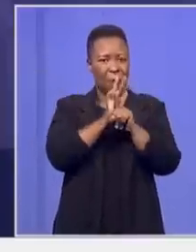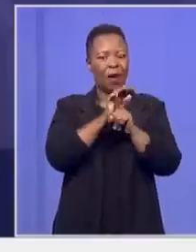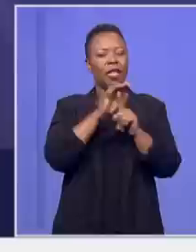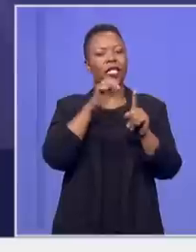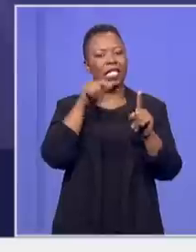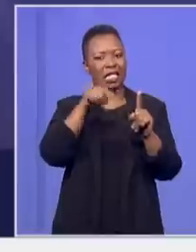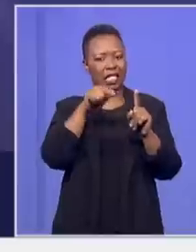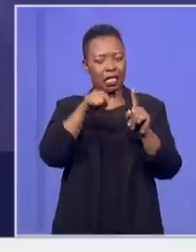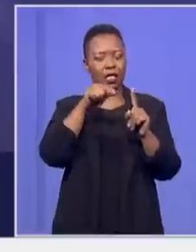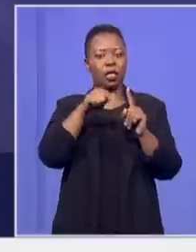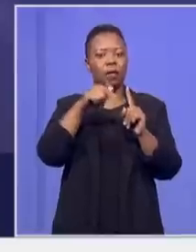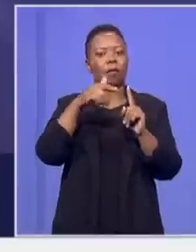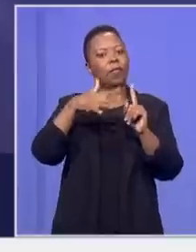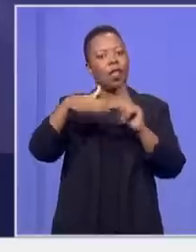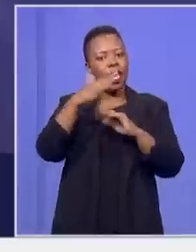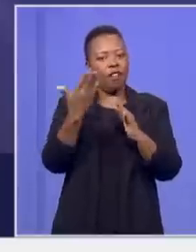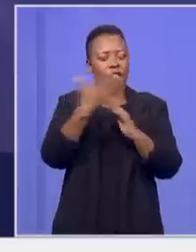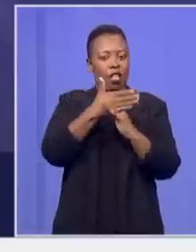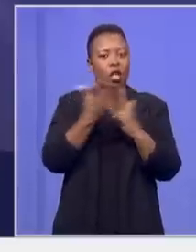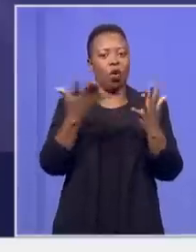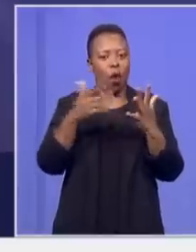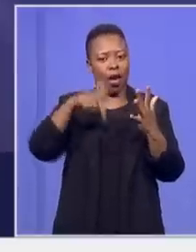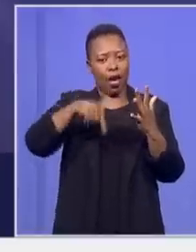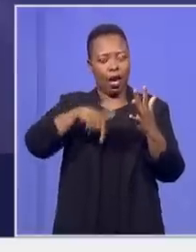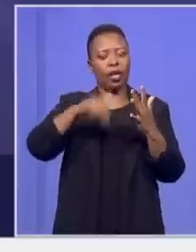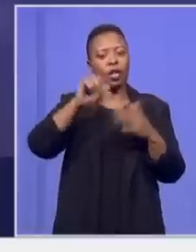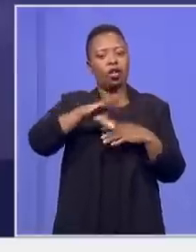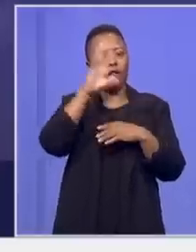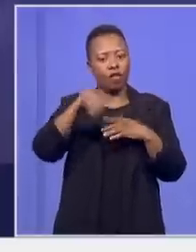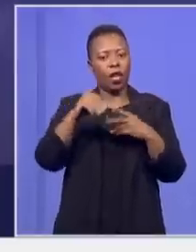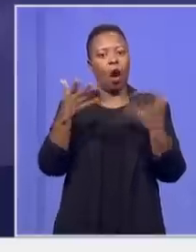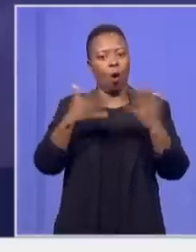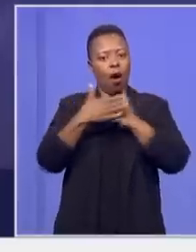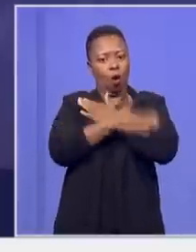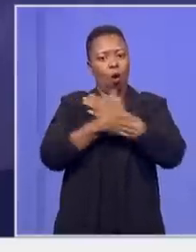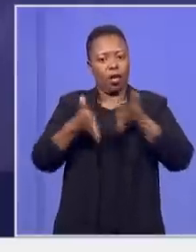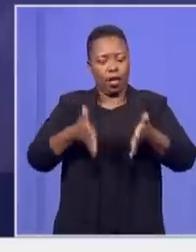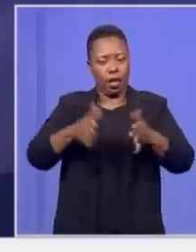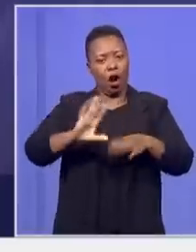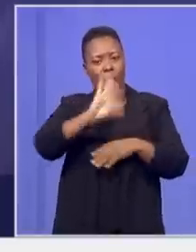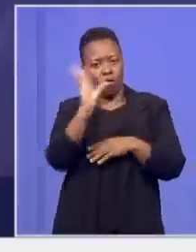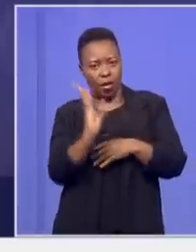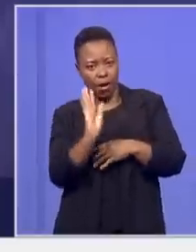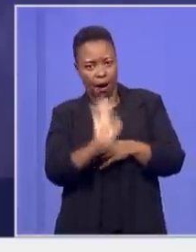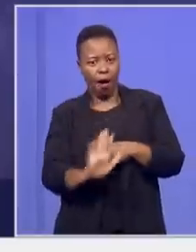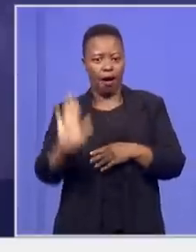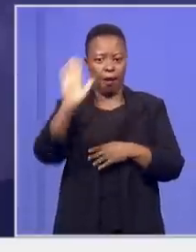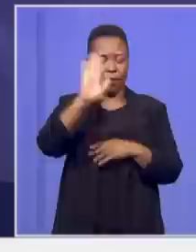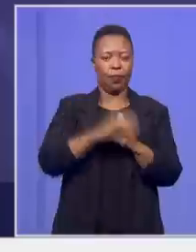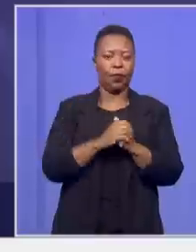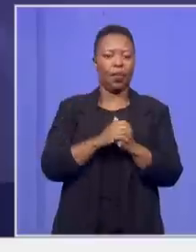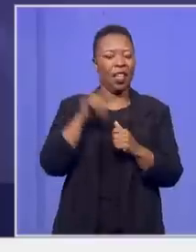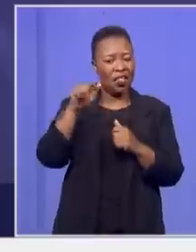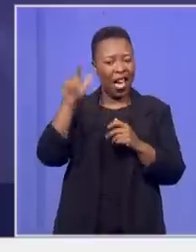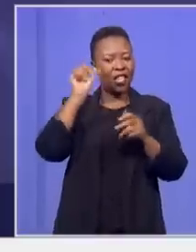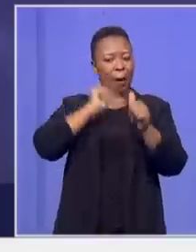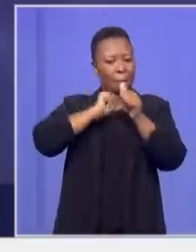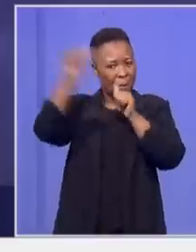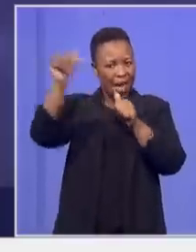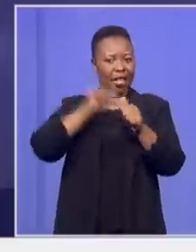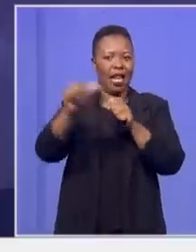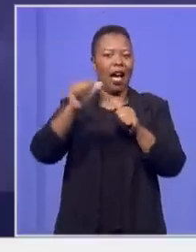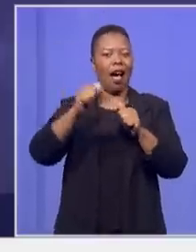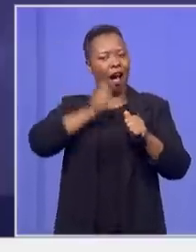would have on poverty here in South Africa on our continent. Those are fights that matter, and those were our